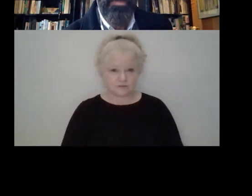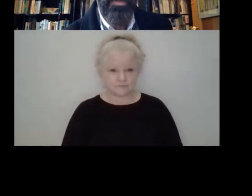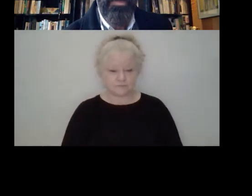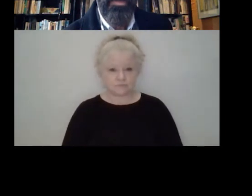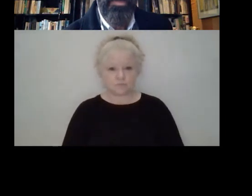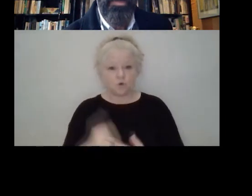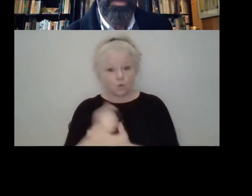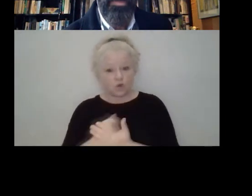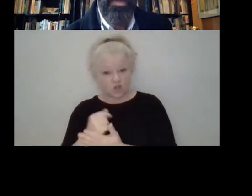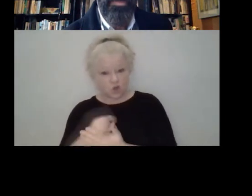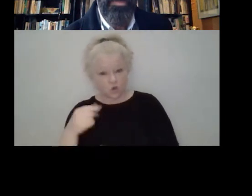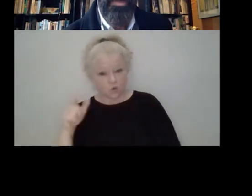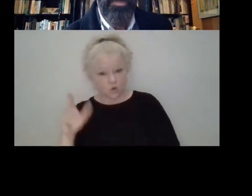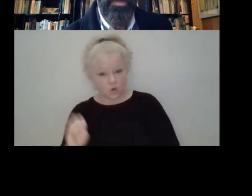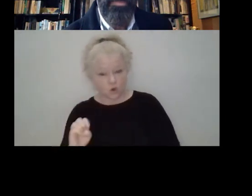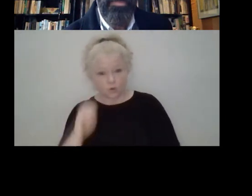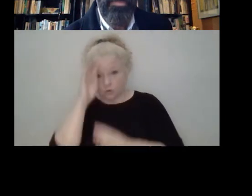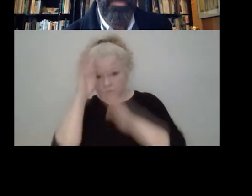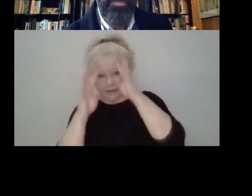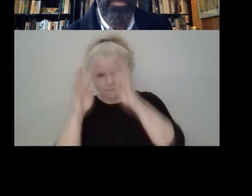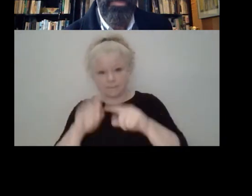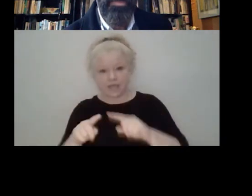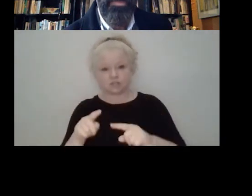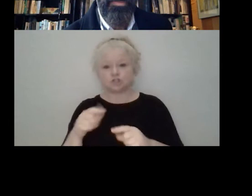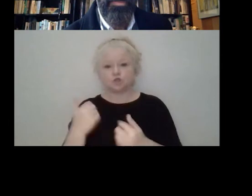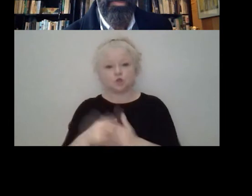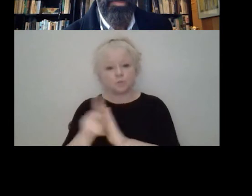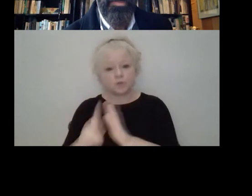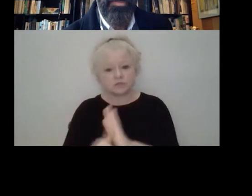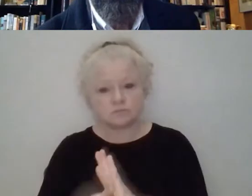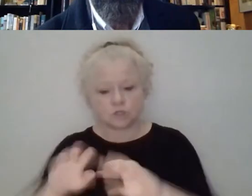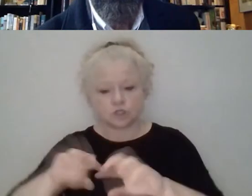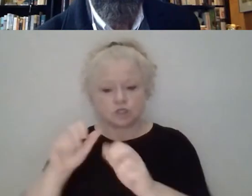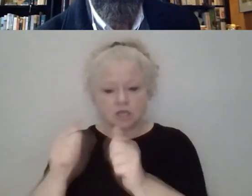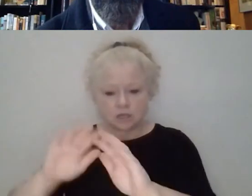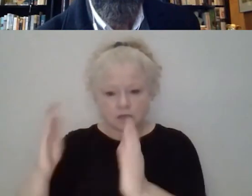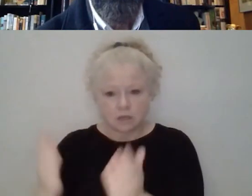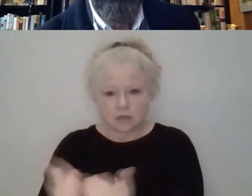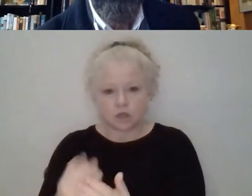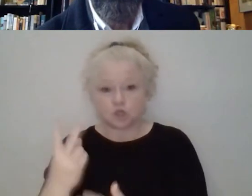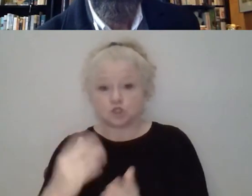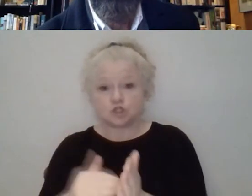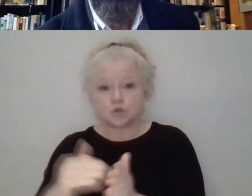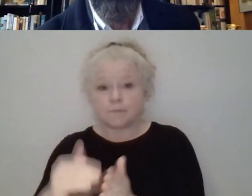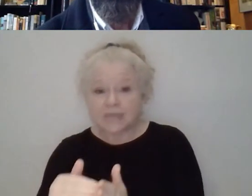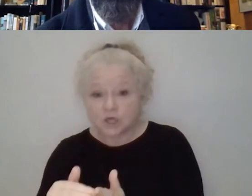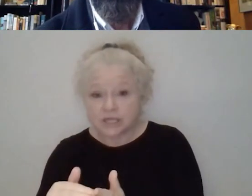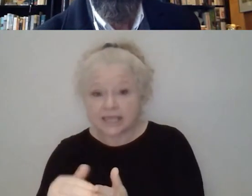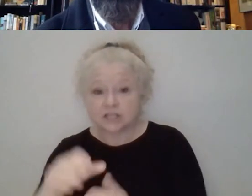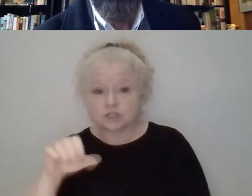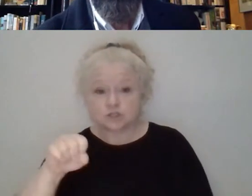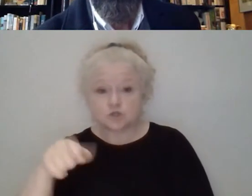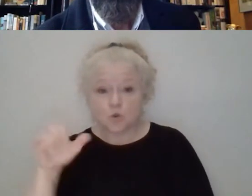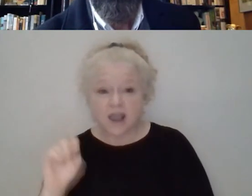Google, he's reimagined their design principles that are directly shaping 2 million square feet in New York and work around the